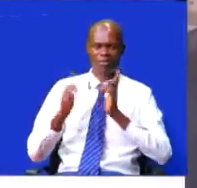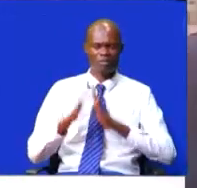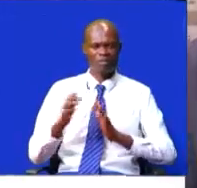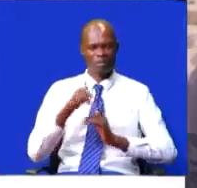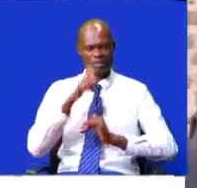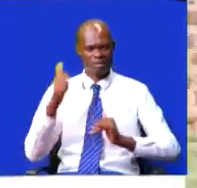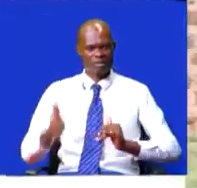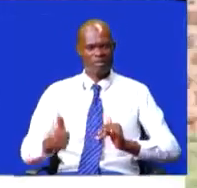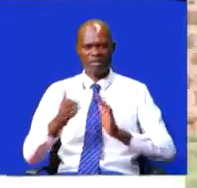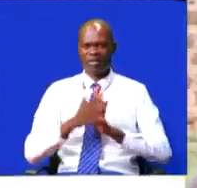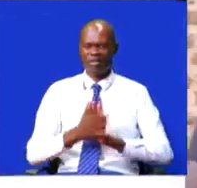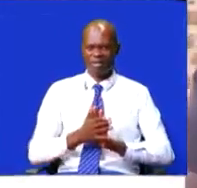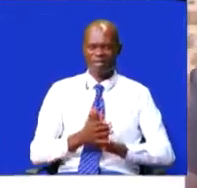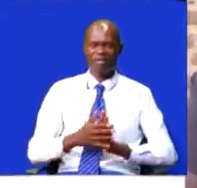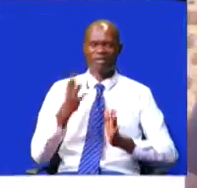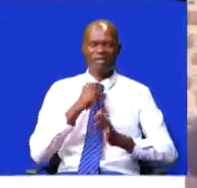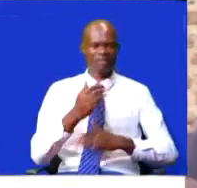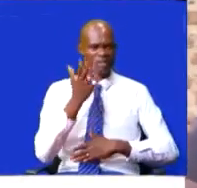facilities.